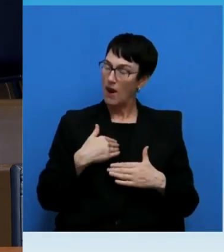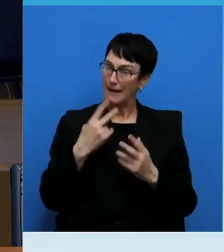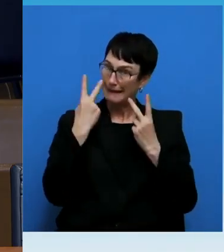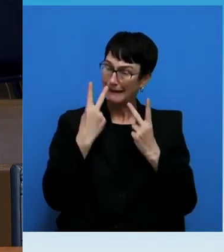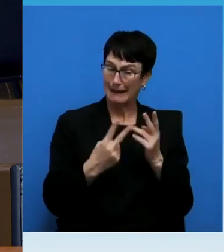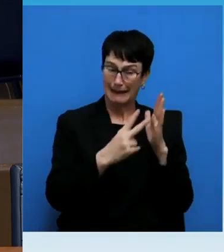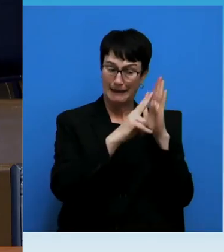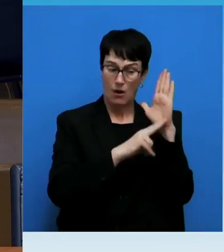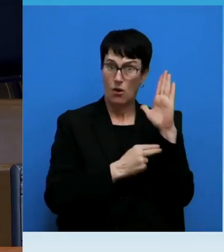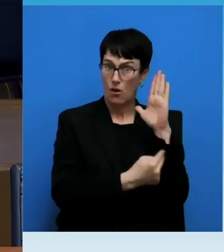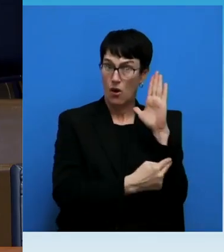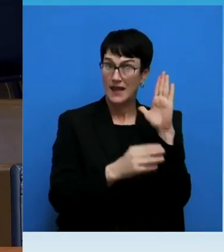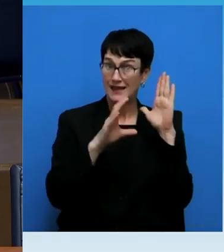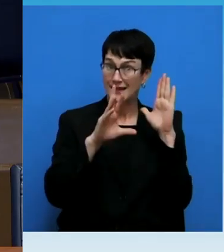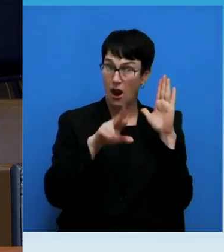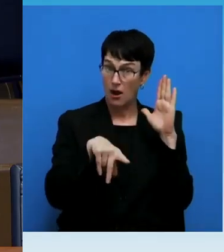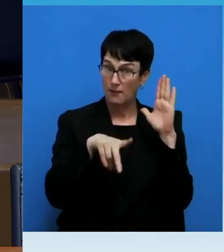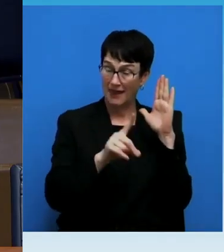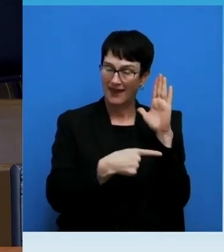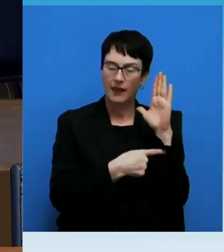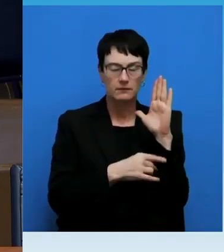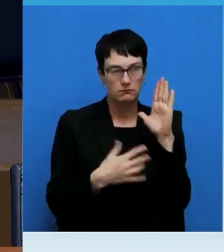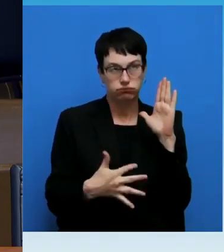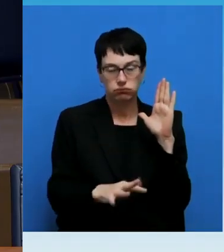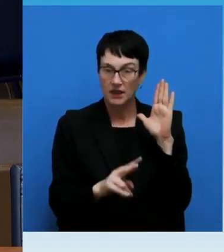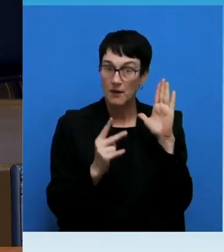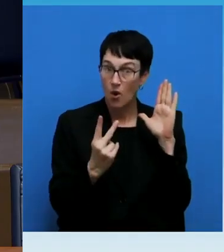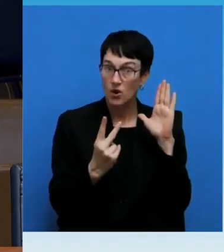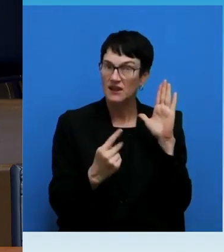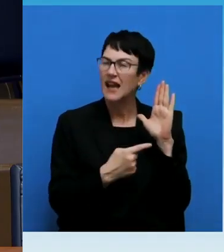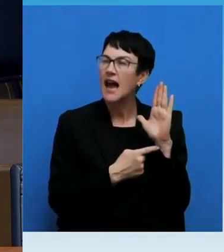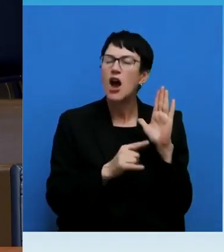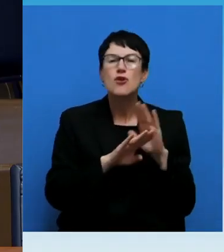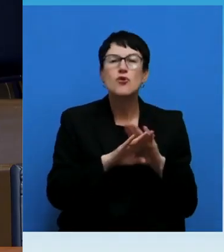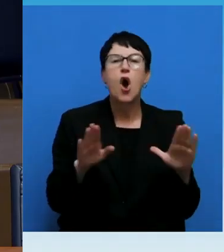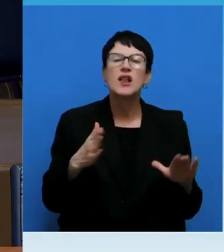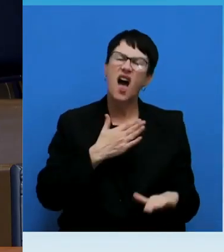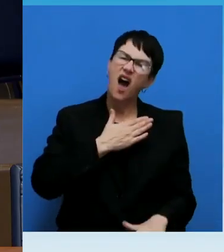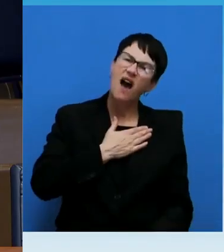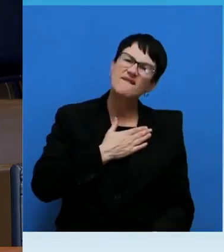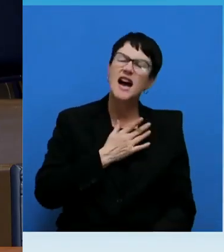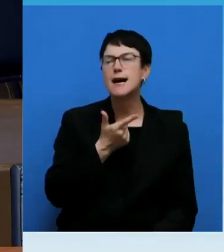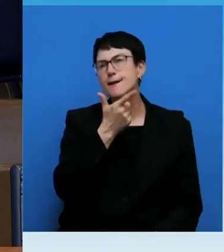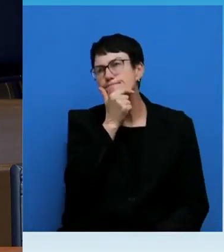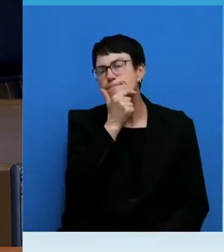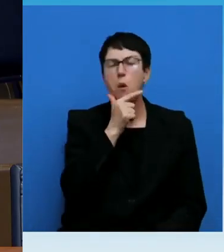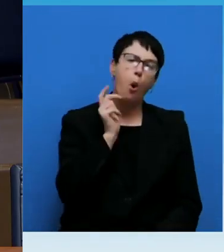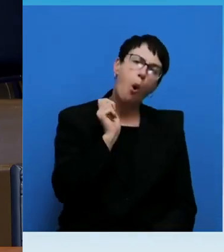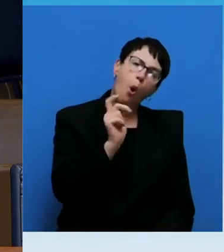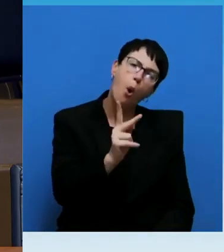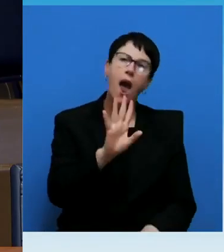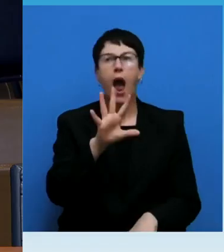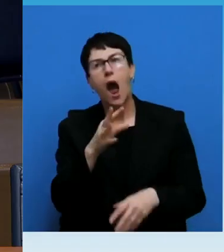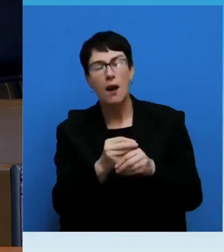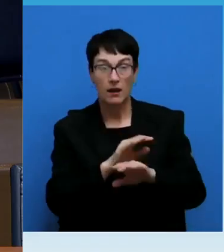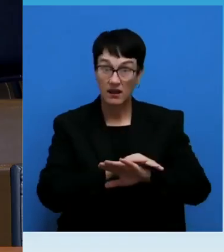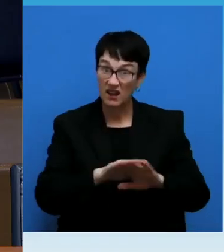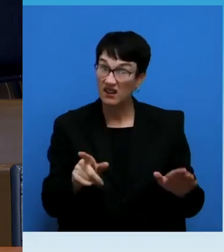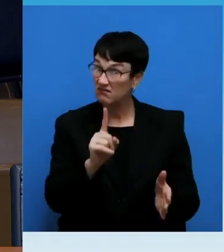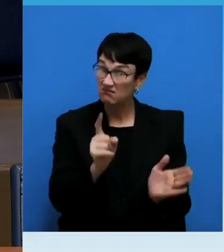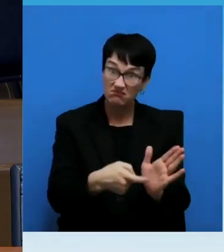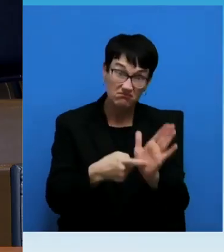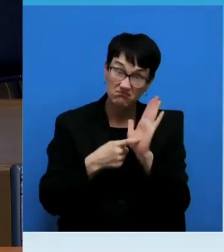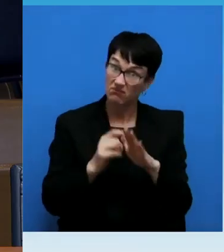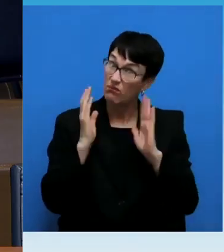optional add-on, it is a prerequisite for equitable and sustained progress. In this regard, UNDIS 2.0 provides